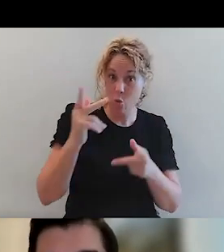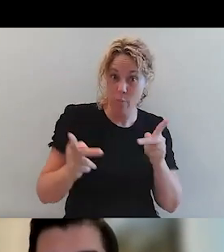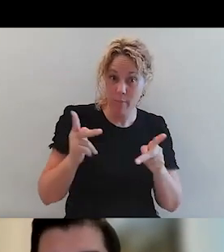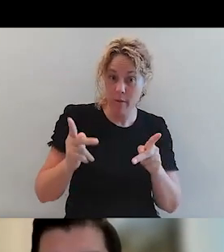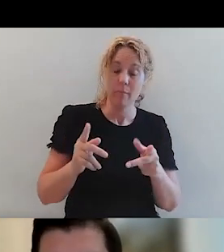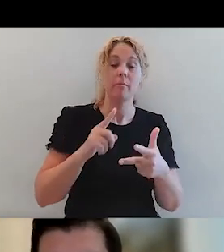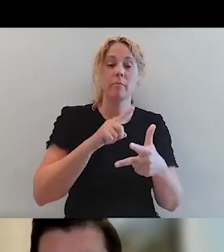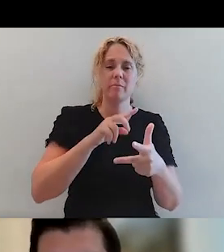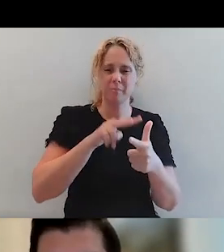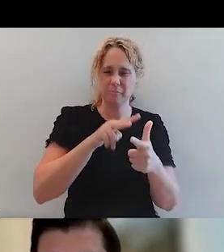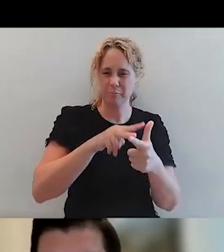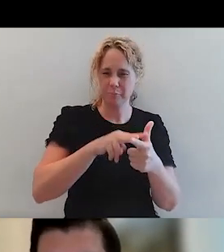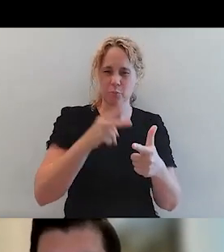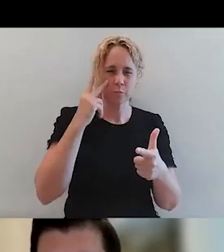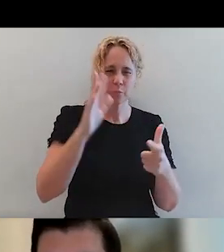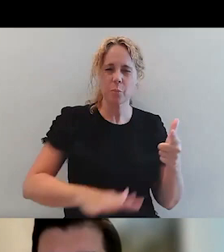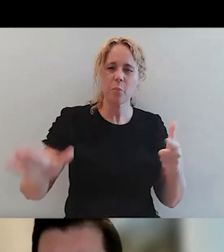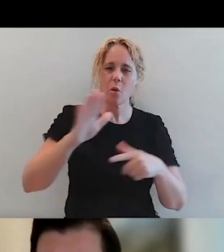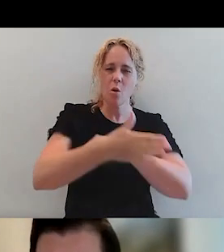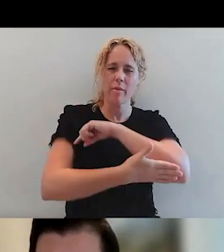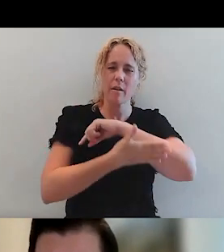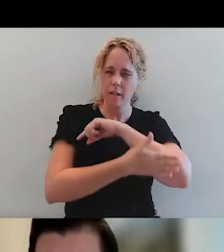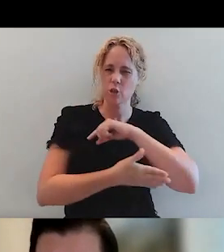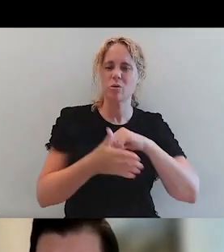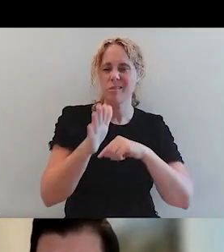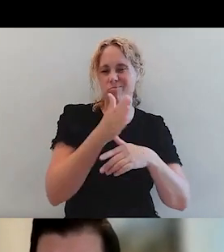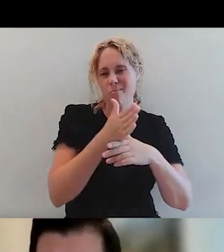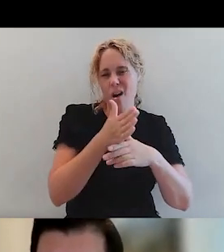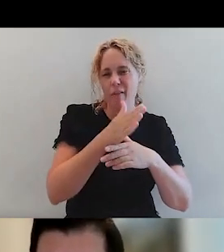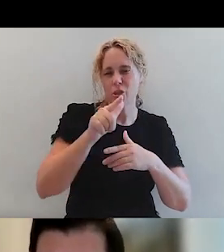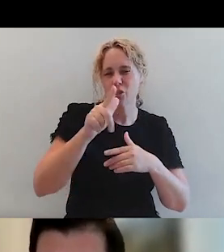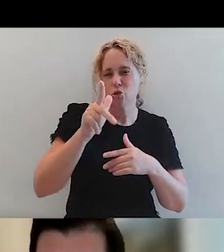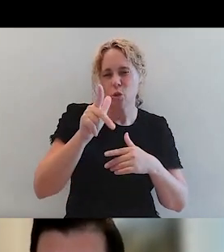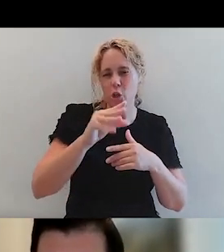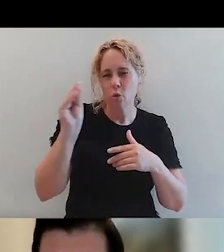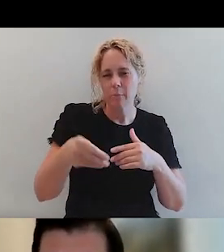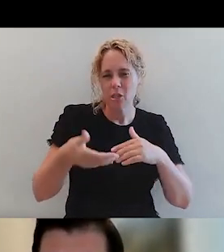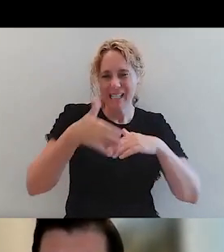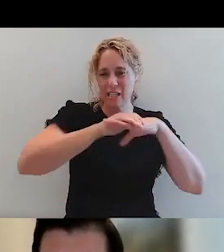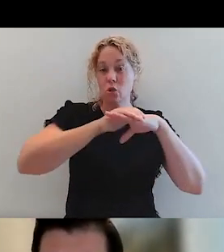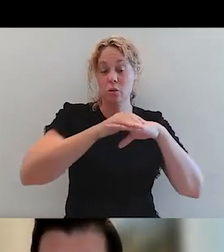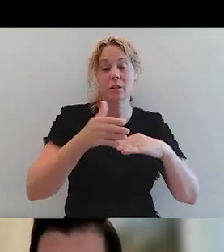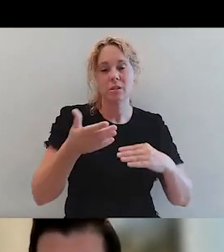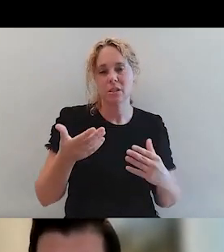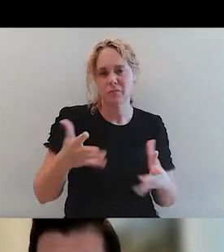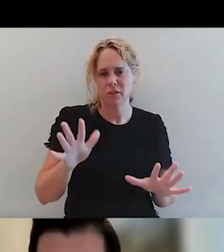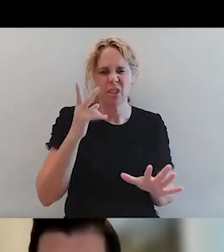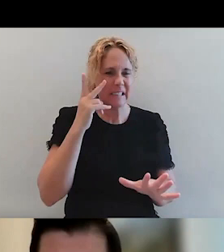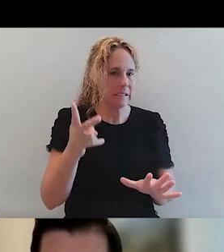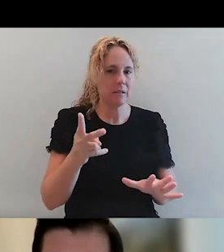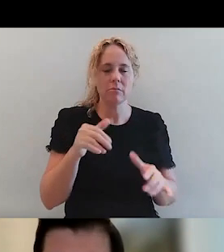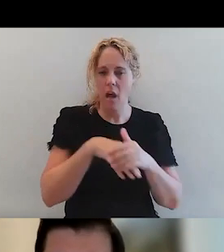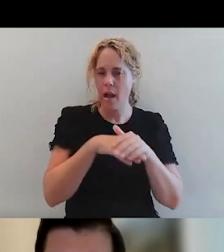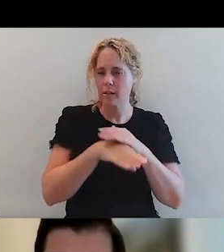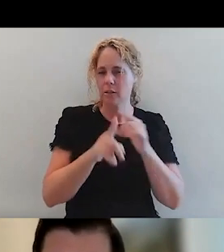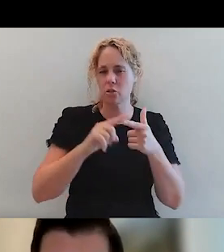we've seen across the country for those CCBHCs about an average of 23% increase in access to